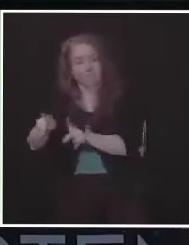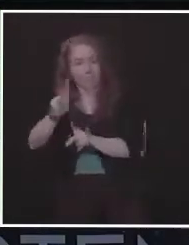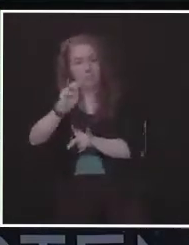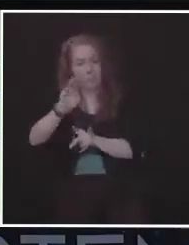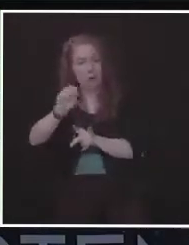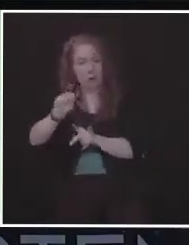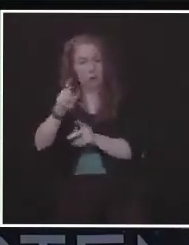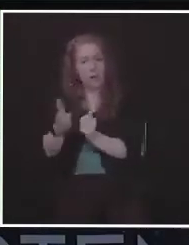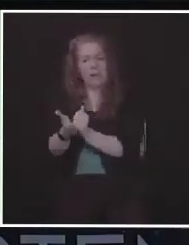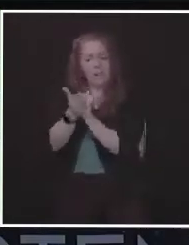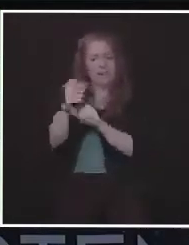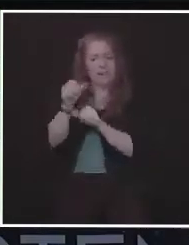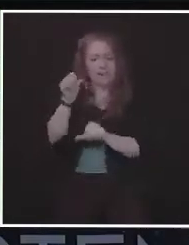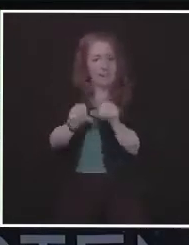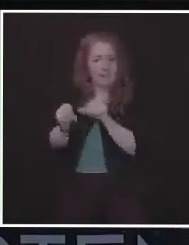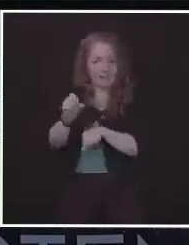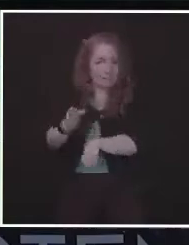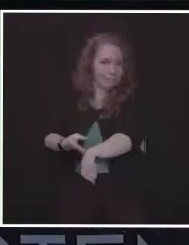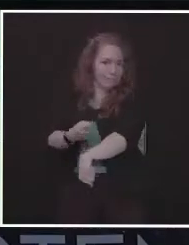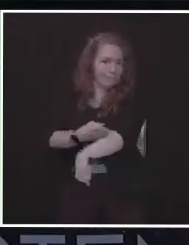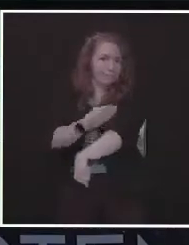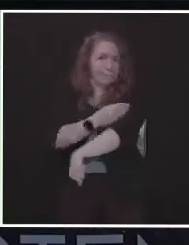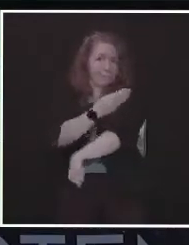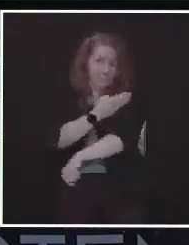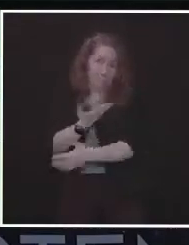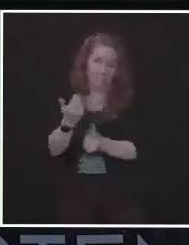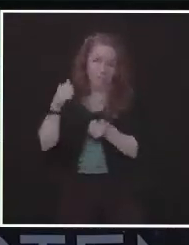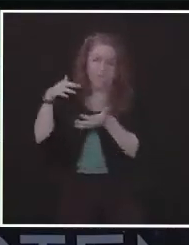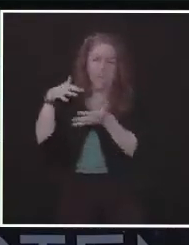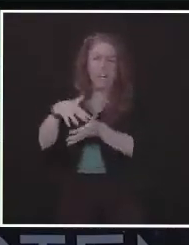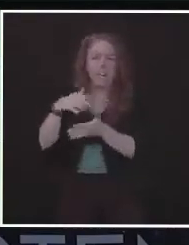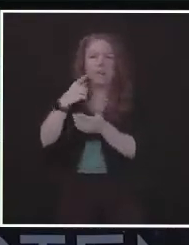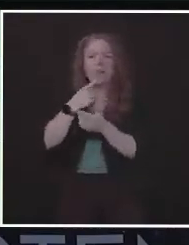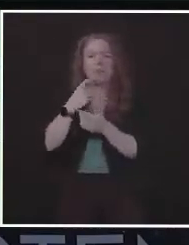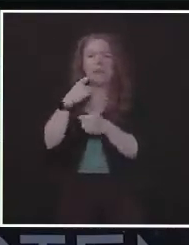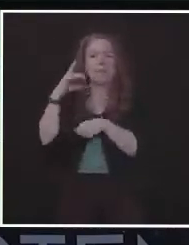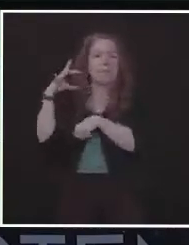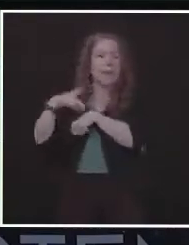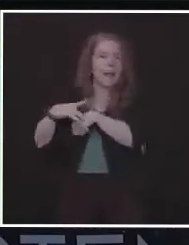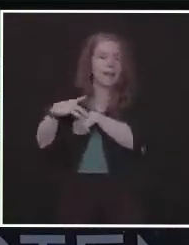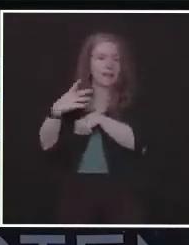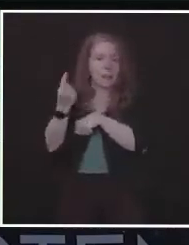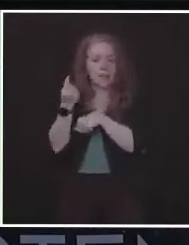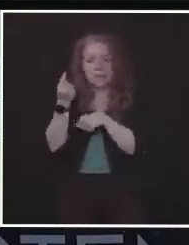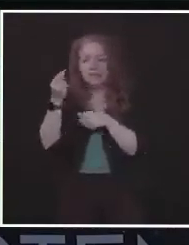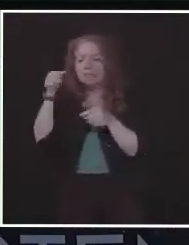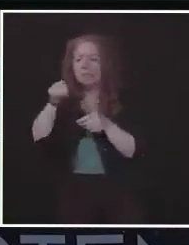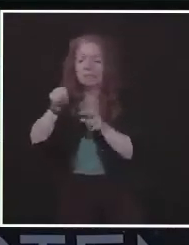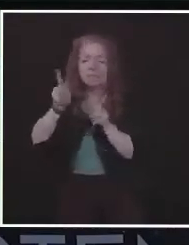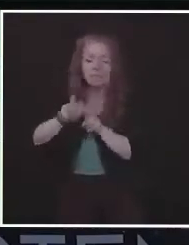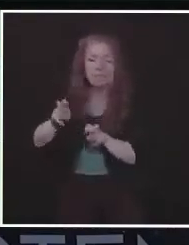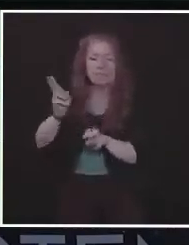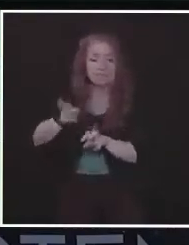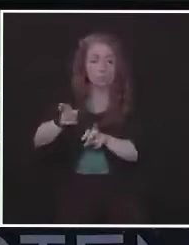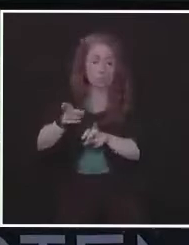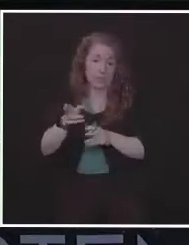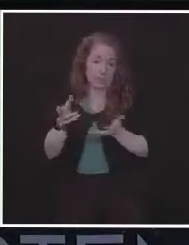planet and take that next giant leap in uncovering the mysteries of the universe and our place within